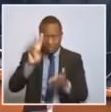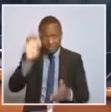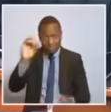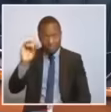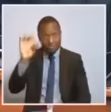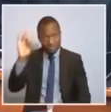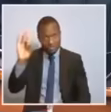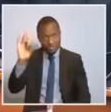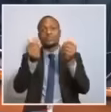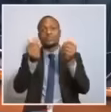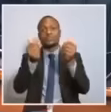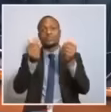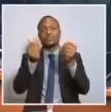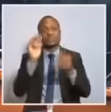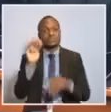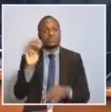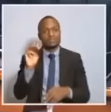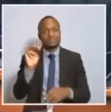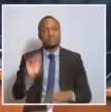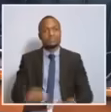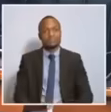208, name you.